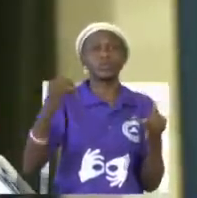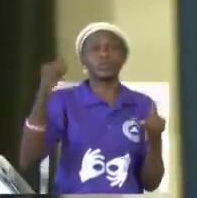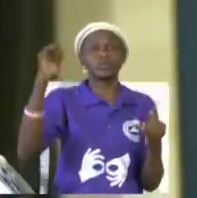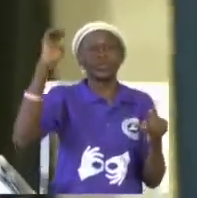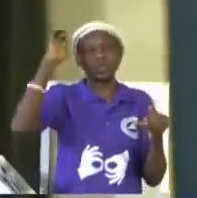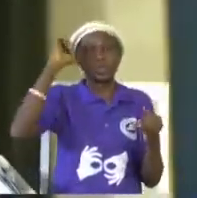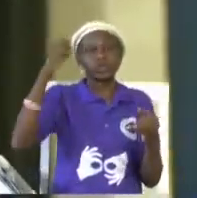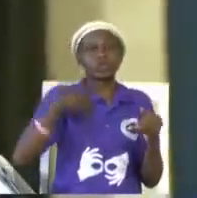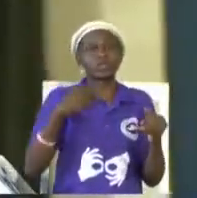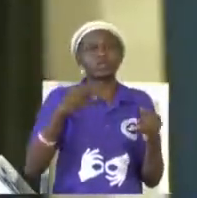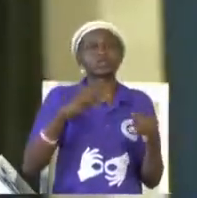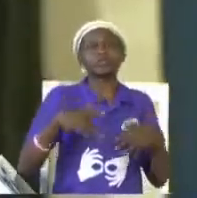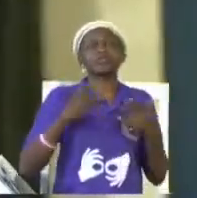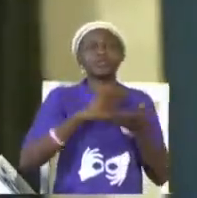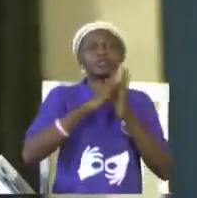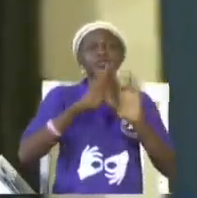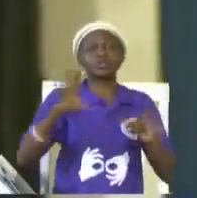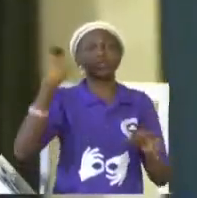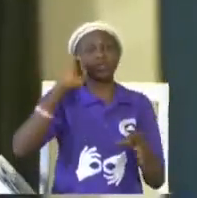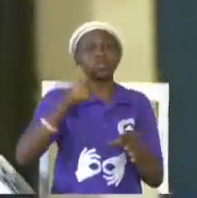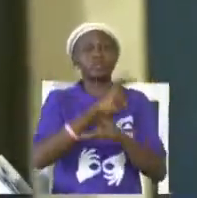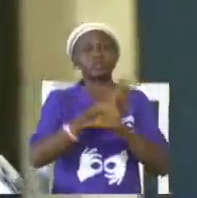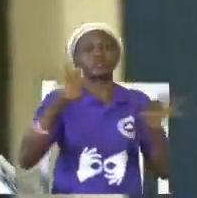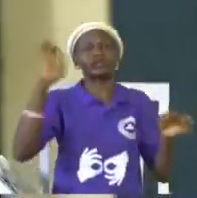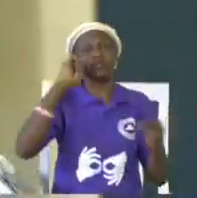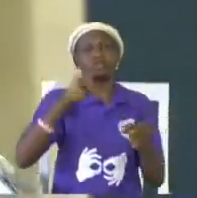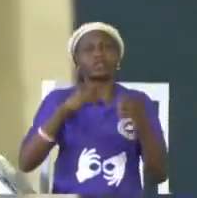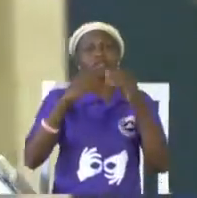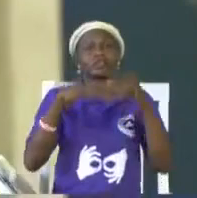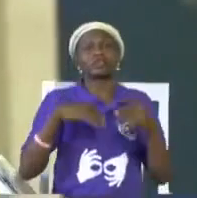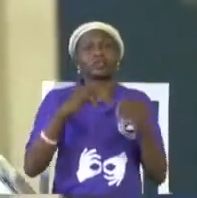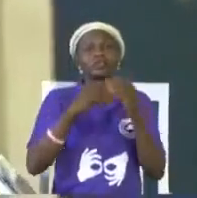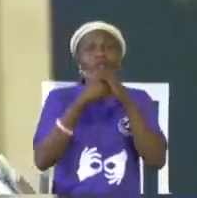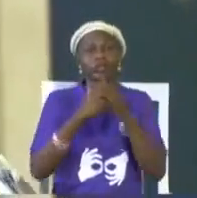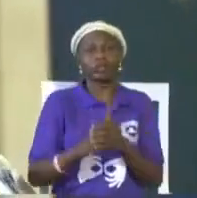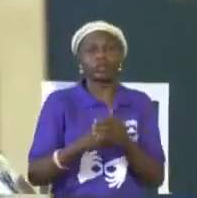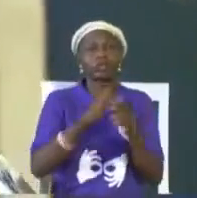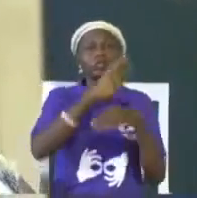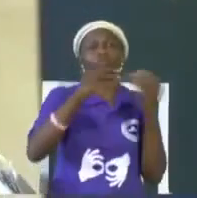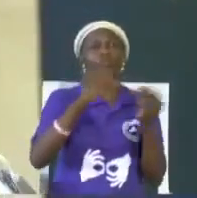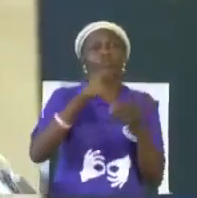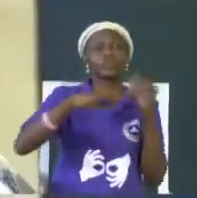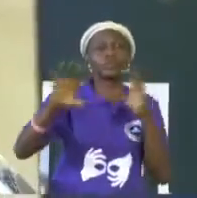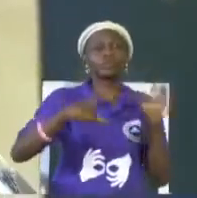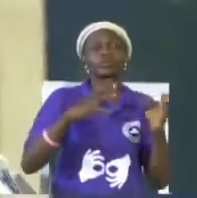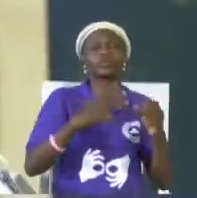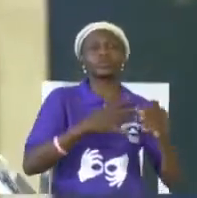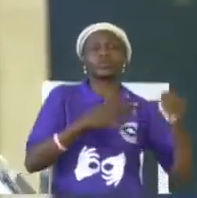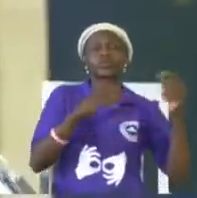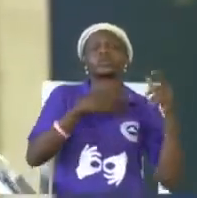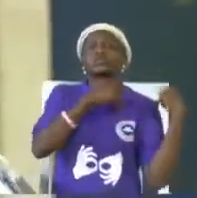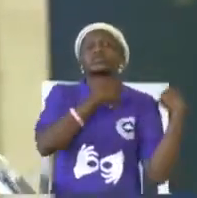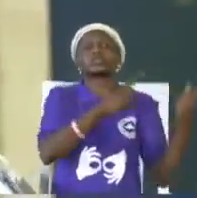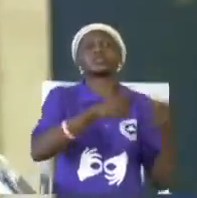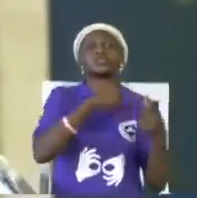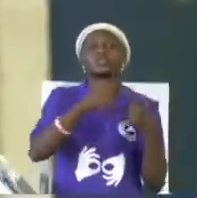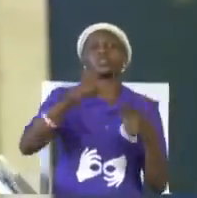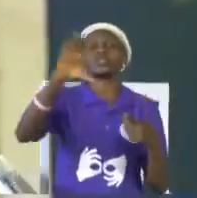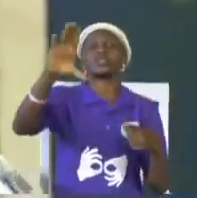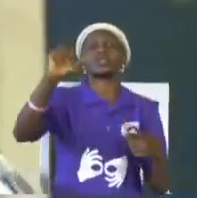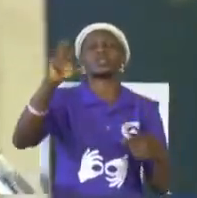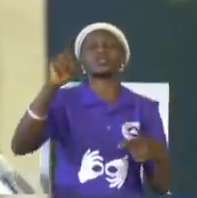praise. I have made rejoicing. I have made worship. All that I do. And since then,